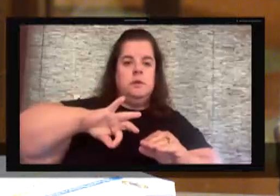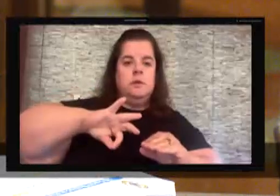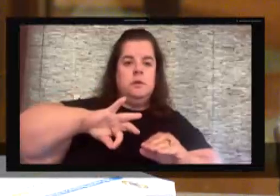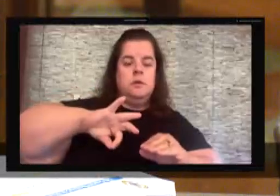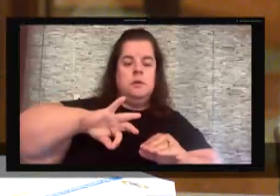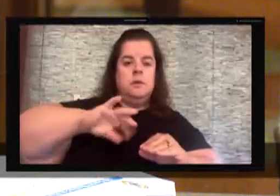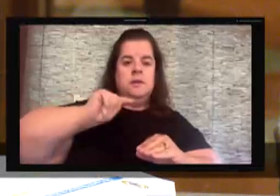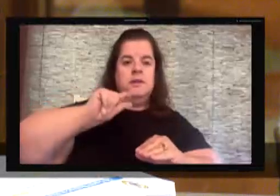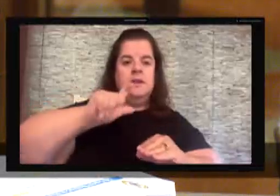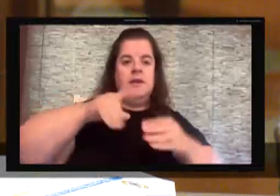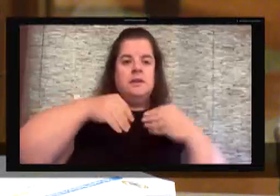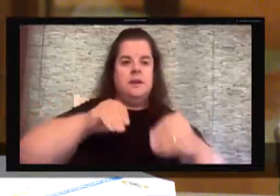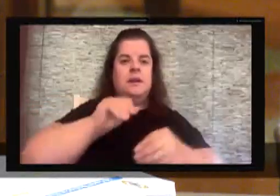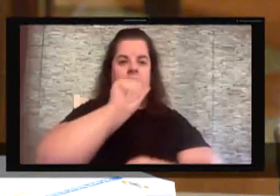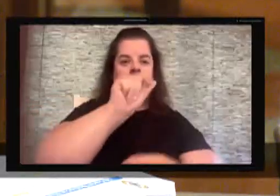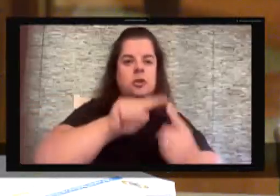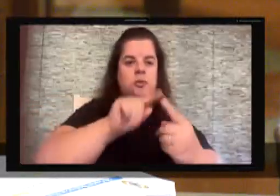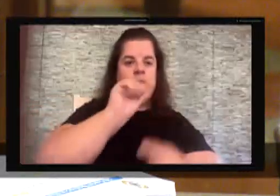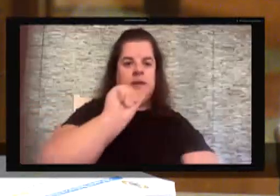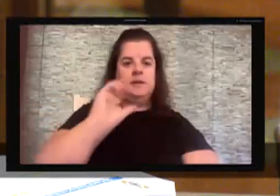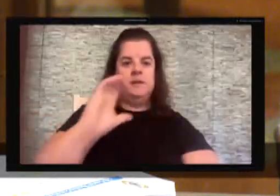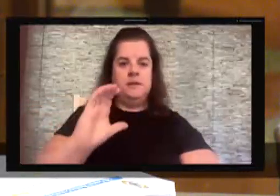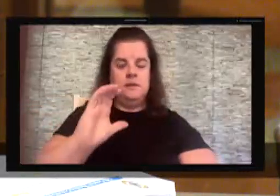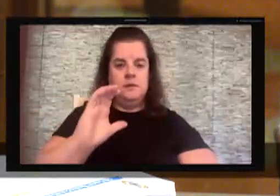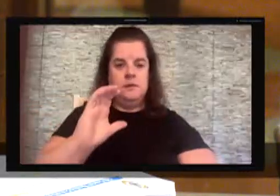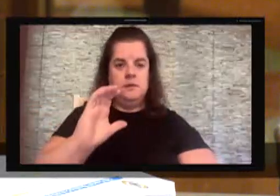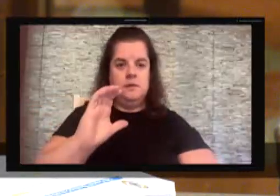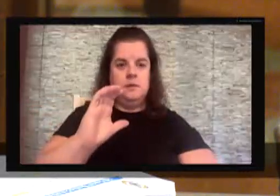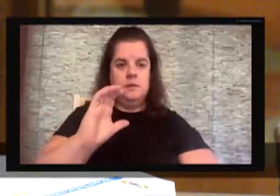sales items A through AC.